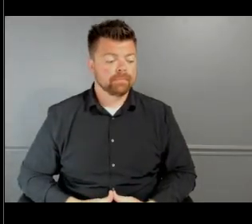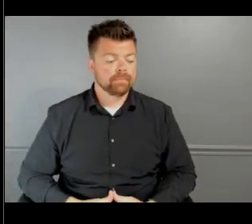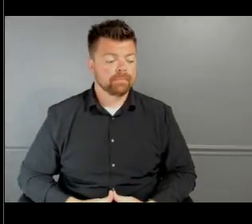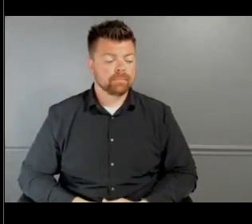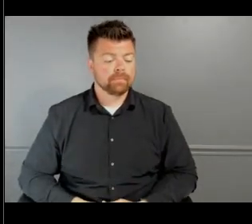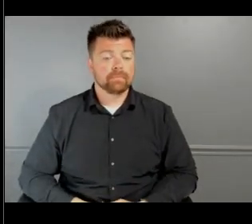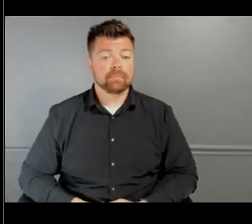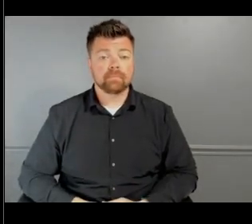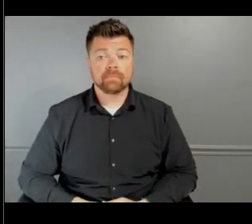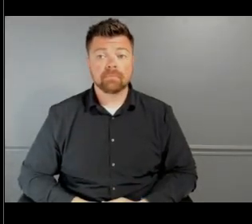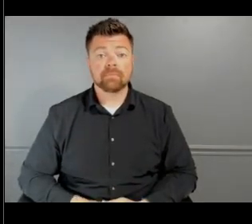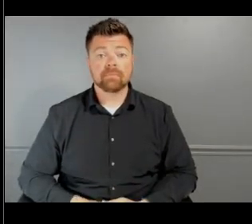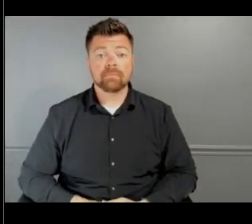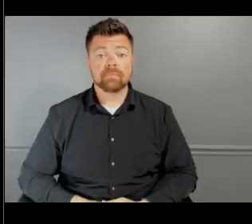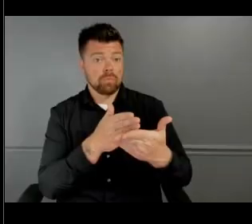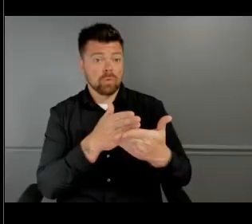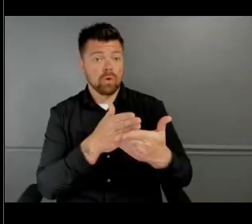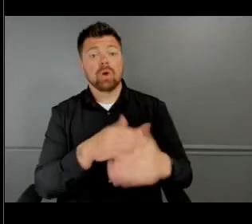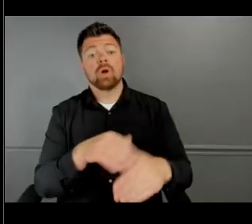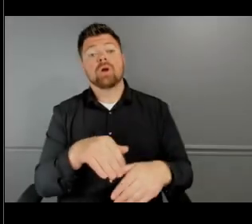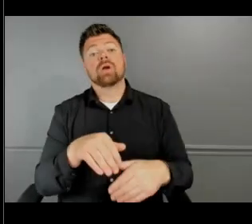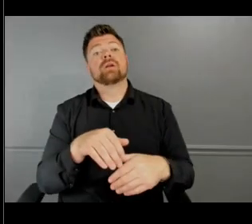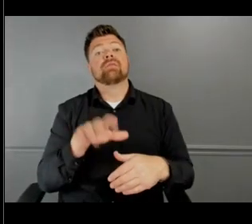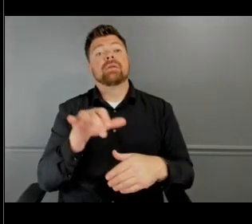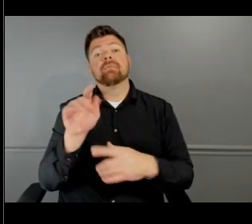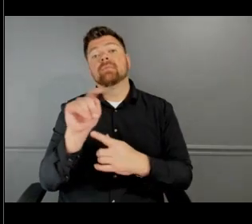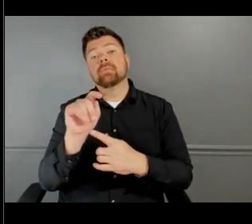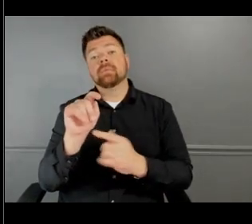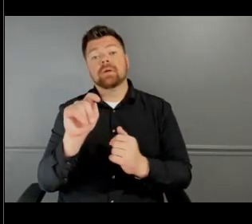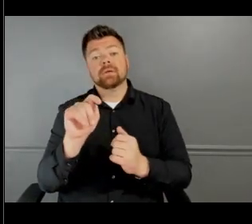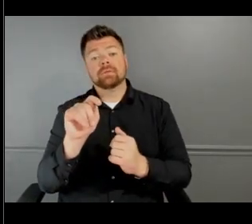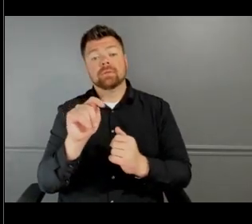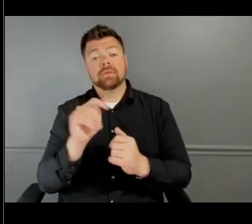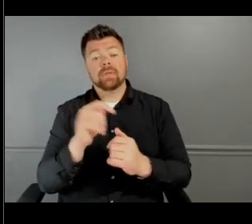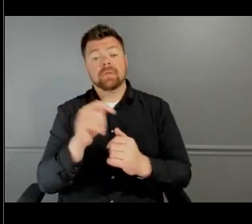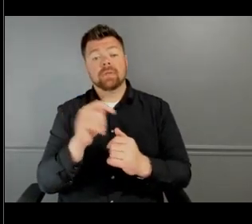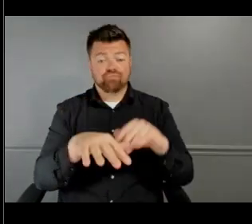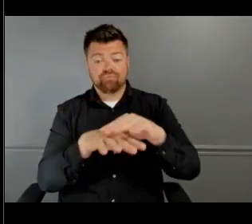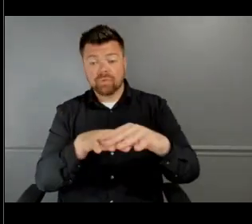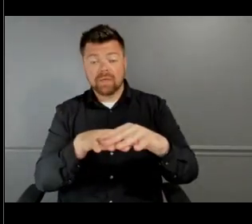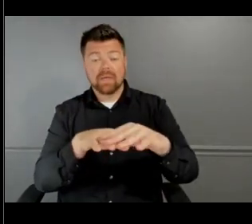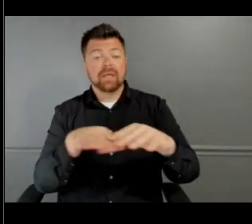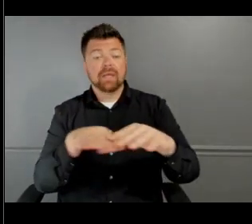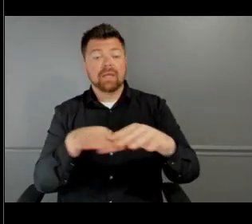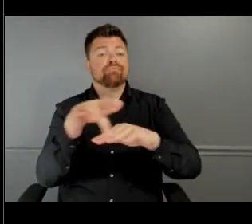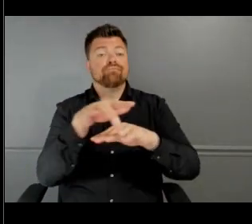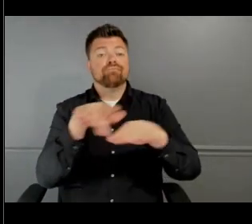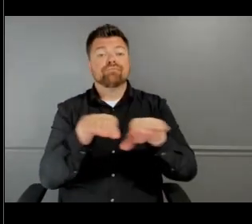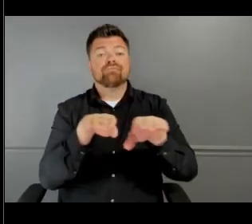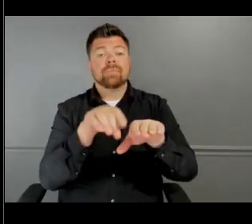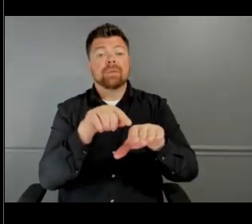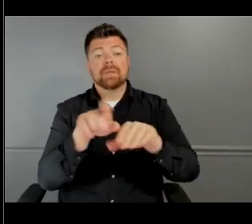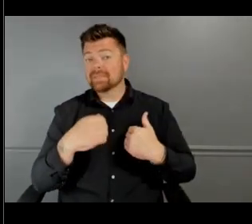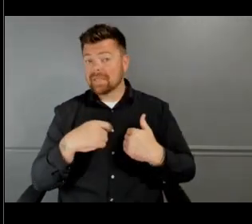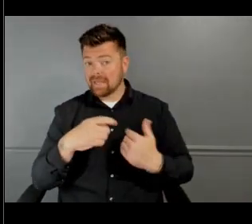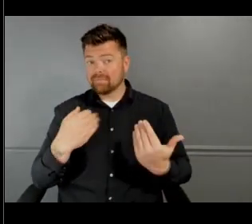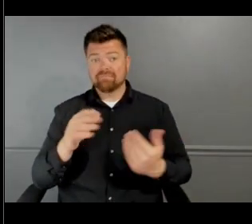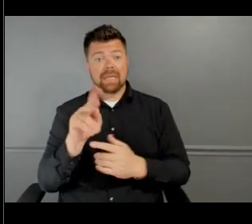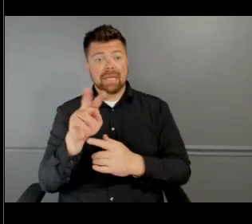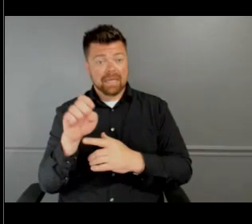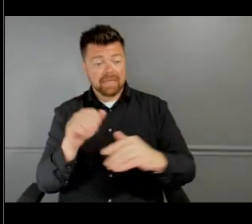The portion of the lavatory that overlaps the clear floor space must have knee space below or